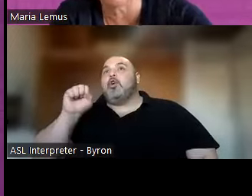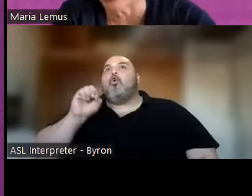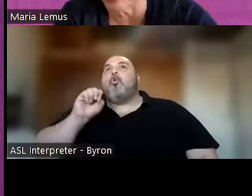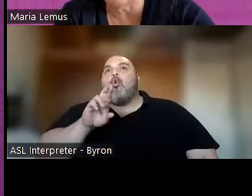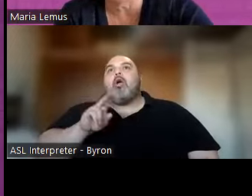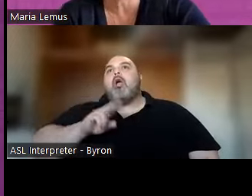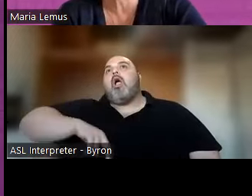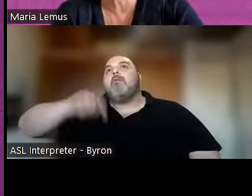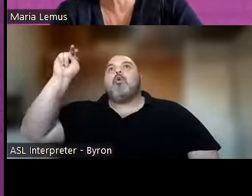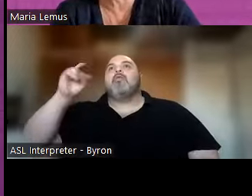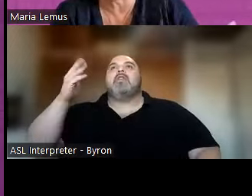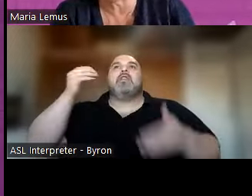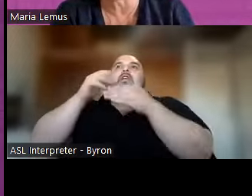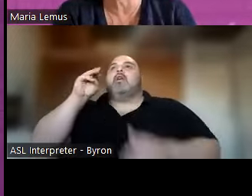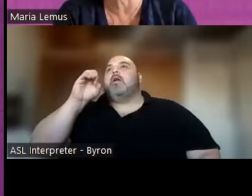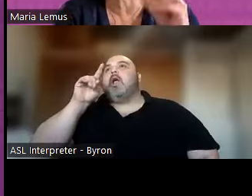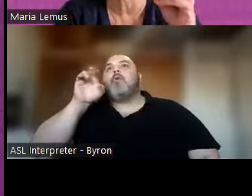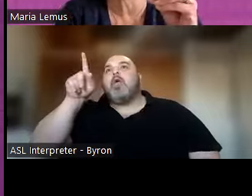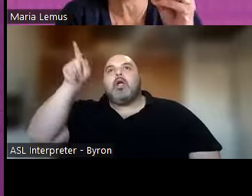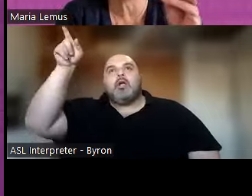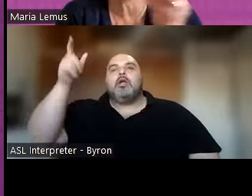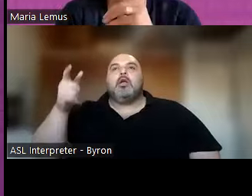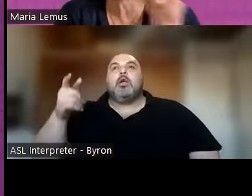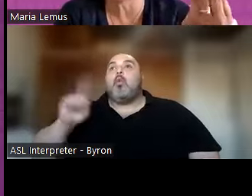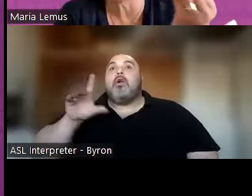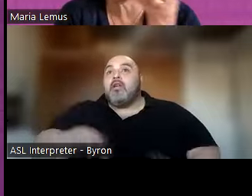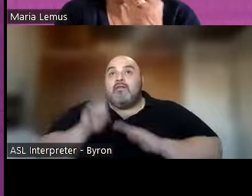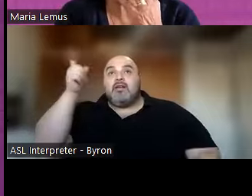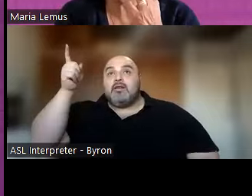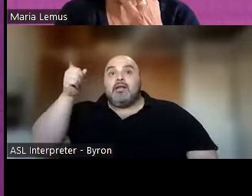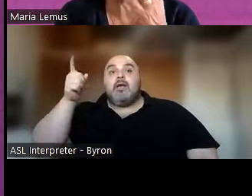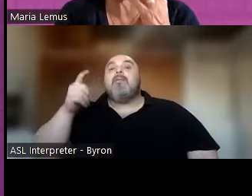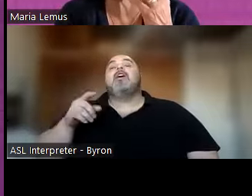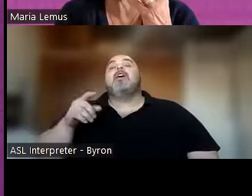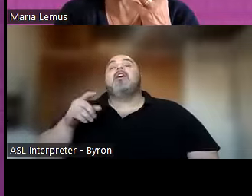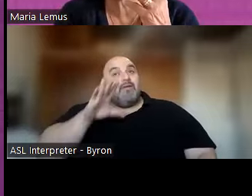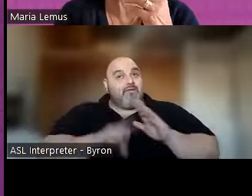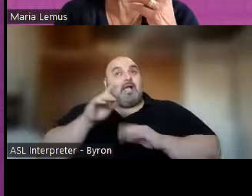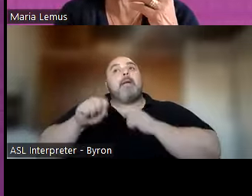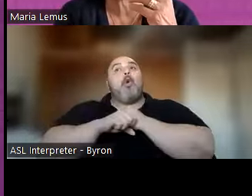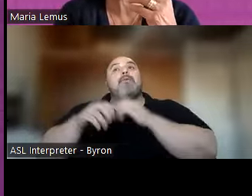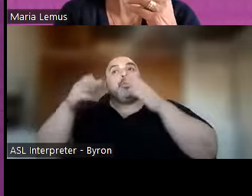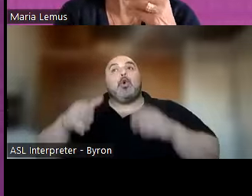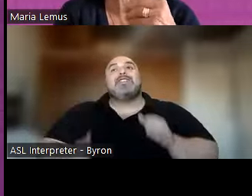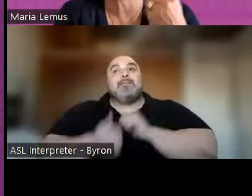near Modoc, where do I find those? Yet you'll find promotoras in most all those places, and we're able